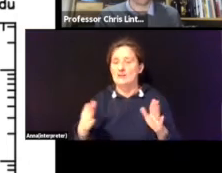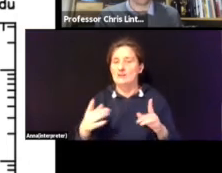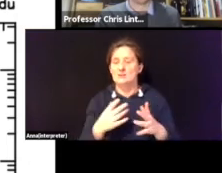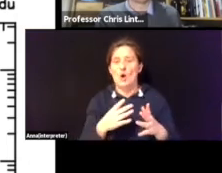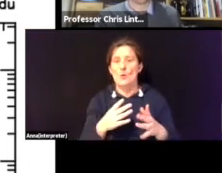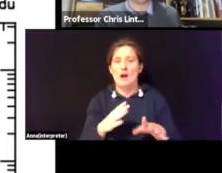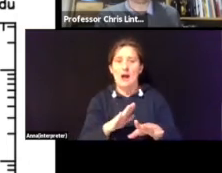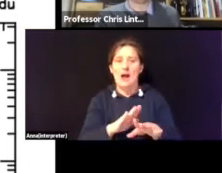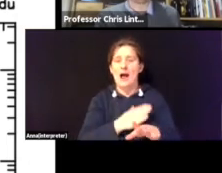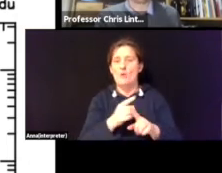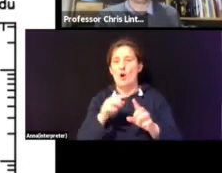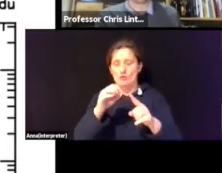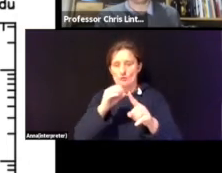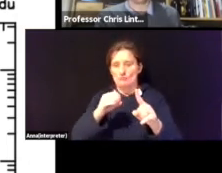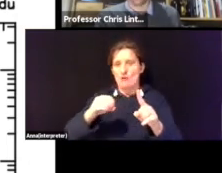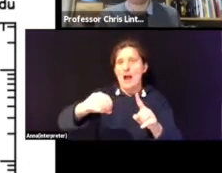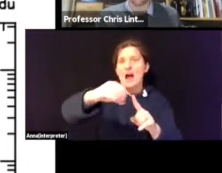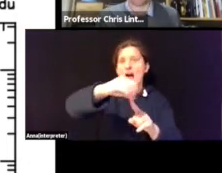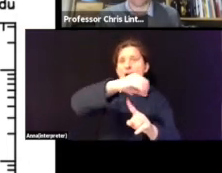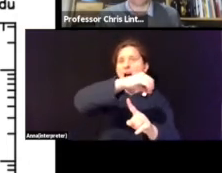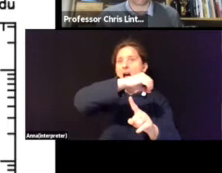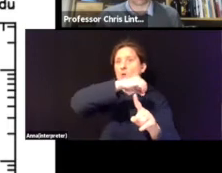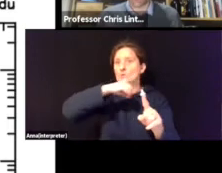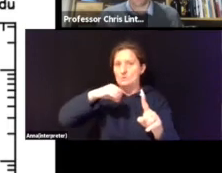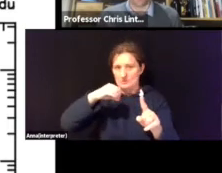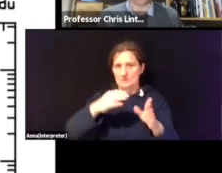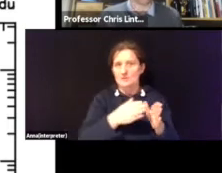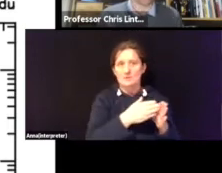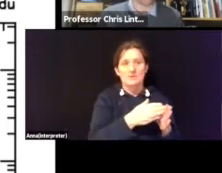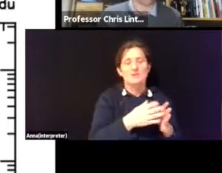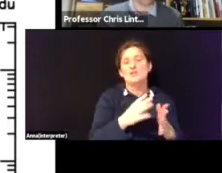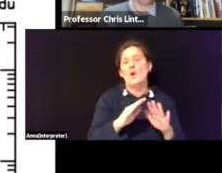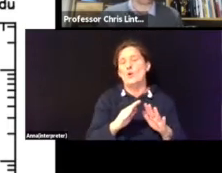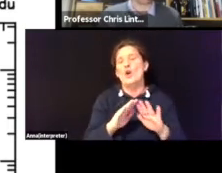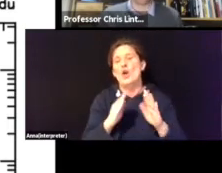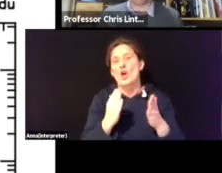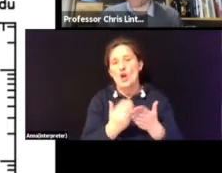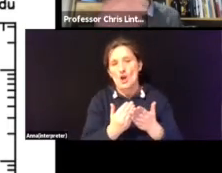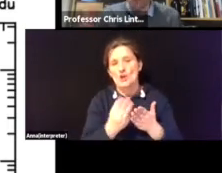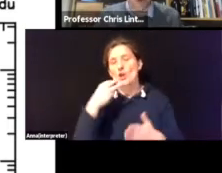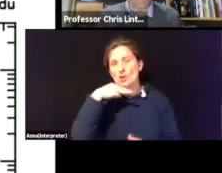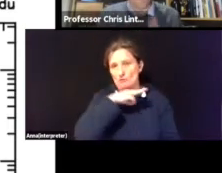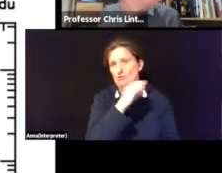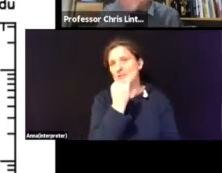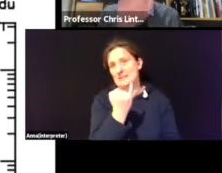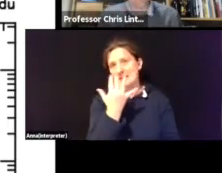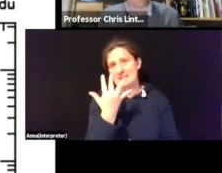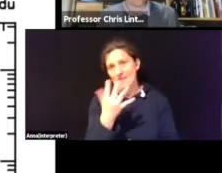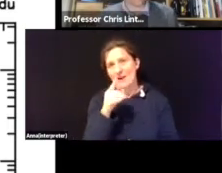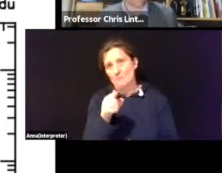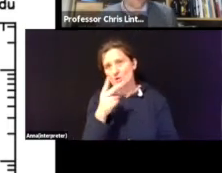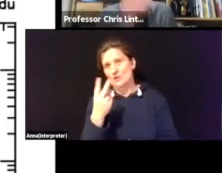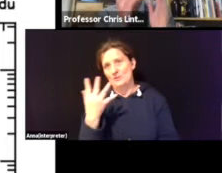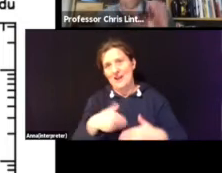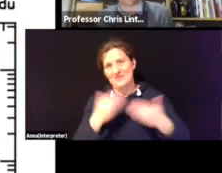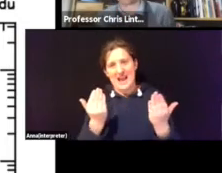go, then the longer your period. So the Earth, of course, has a period of 365.25 days. So we